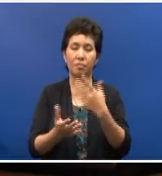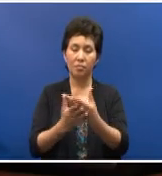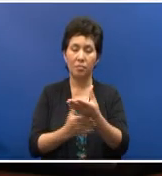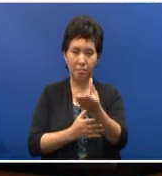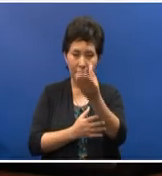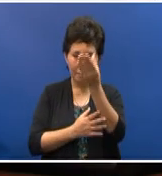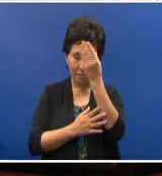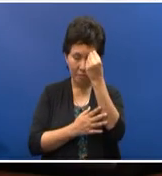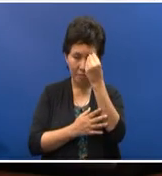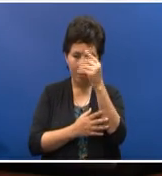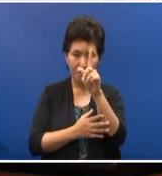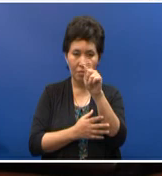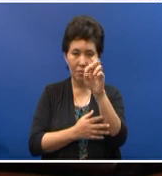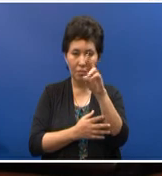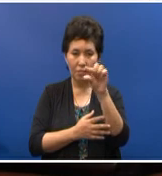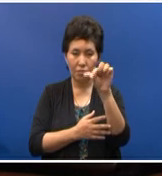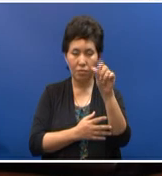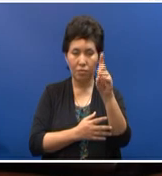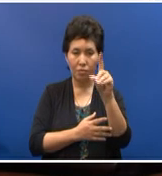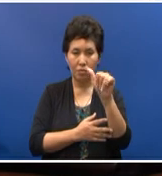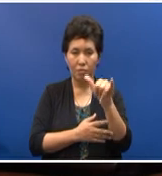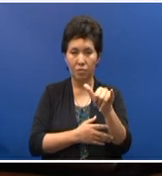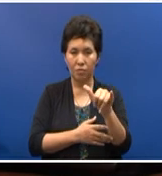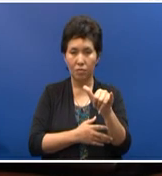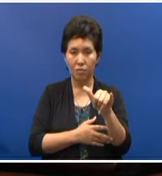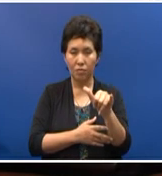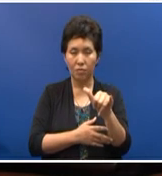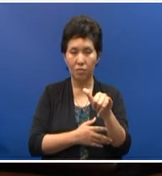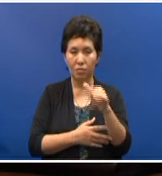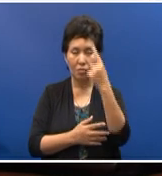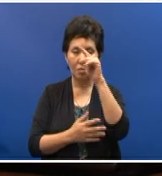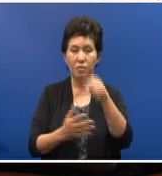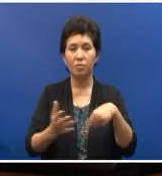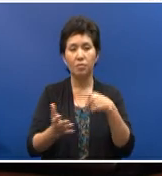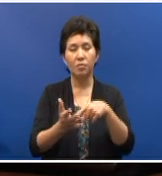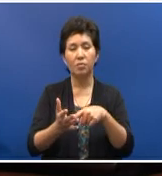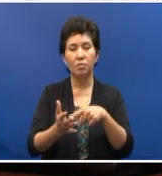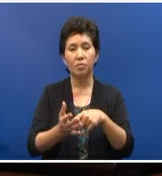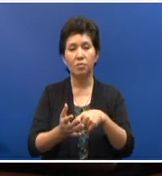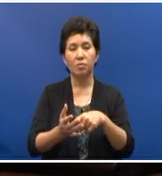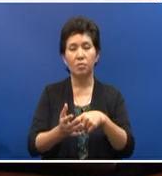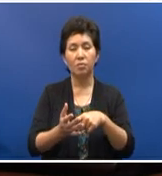about prejudice just now, right? Prejudice and also discrimination.